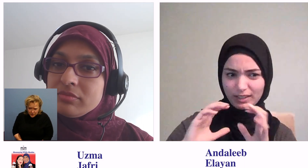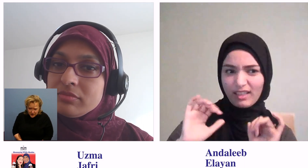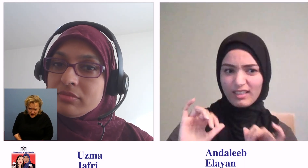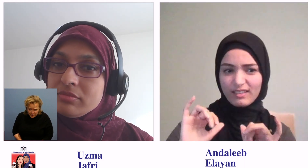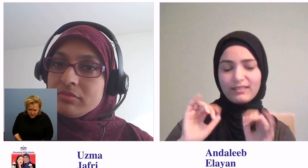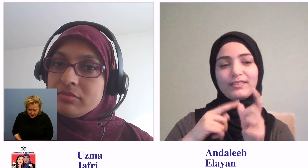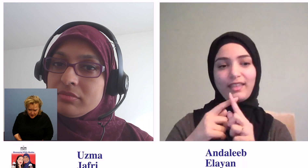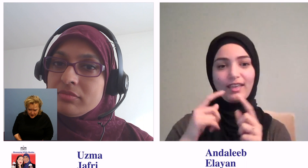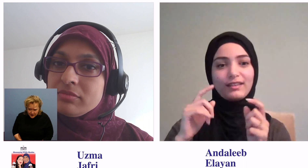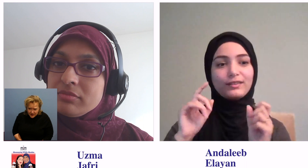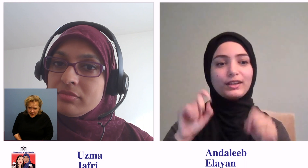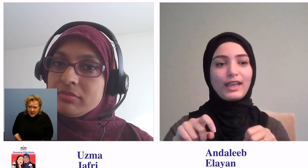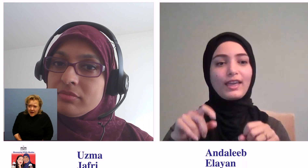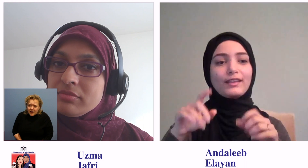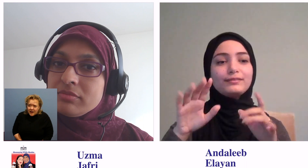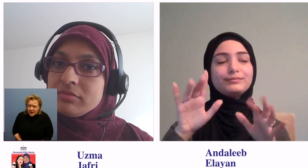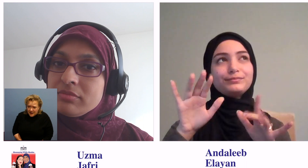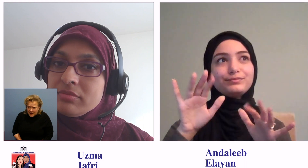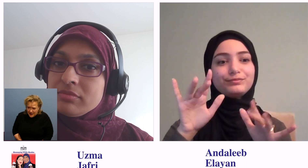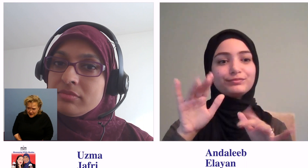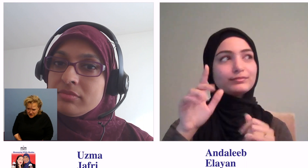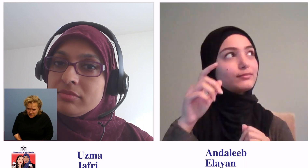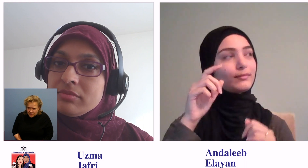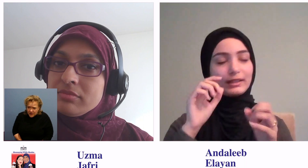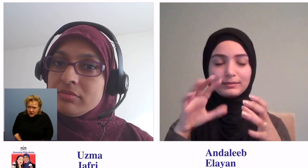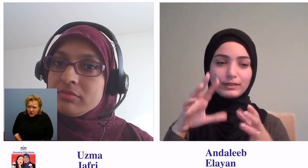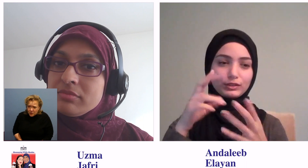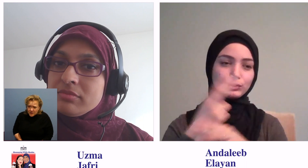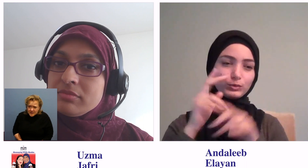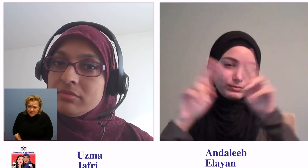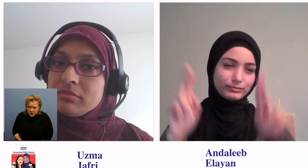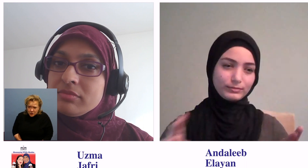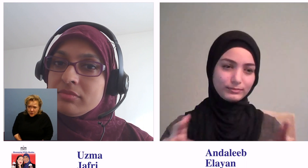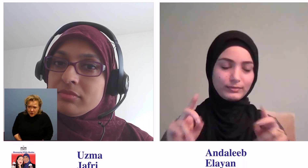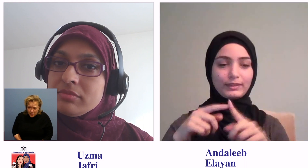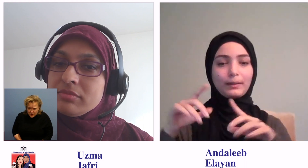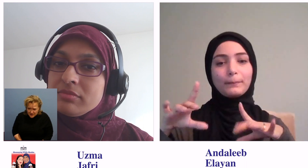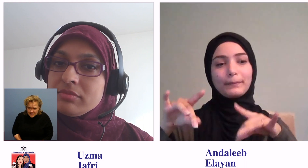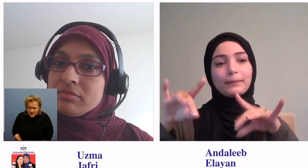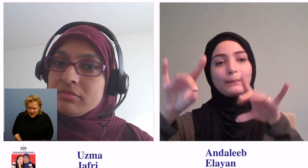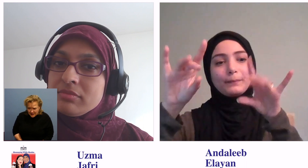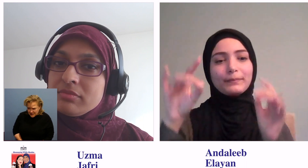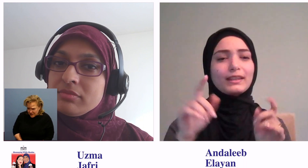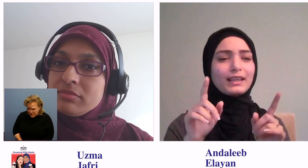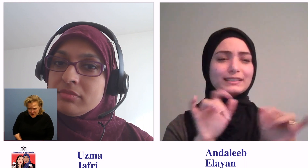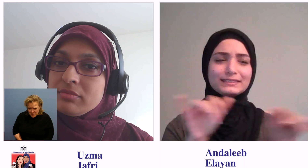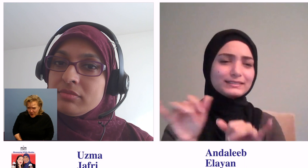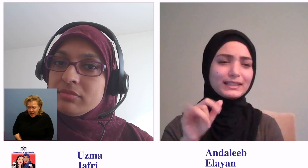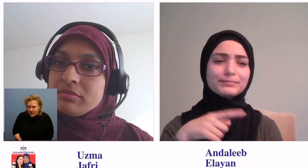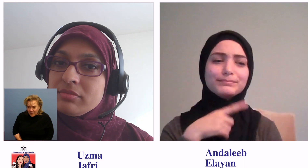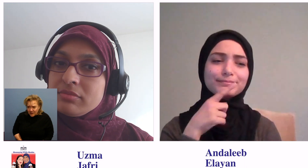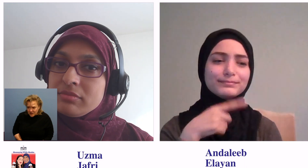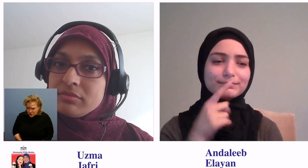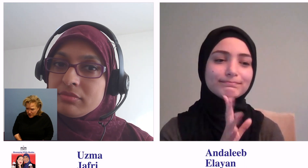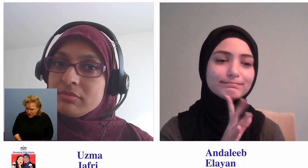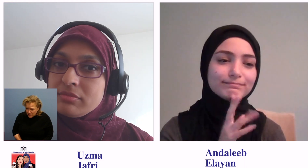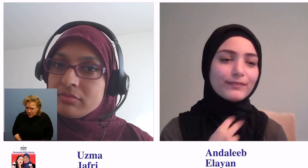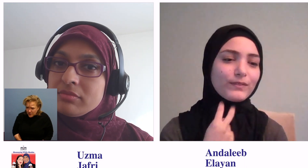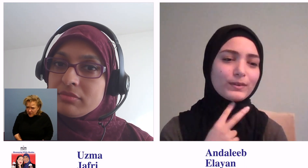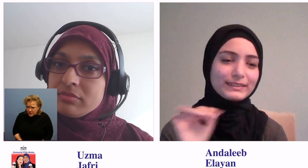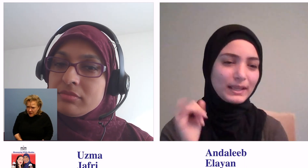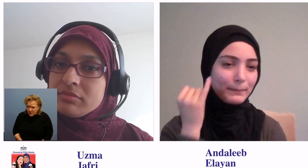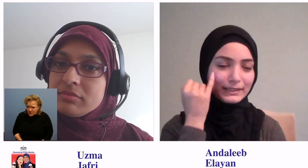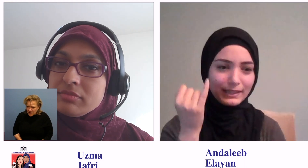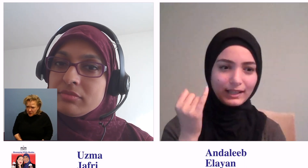interpret in Arabic. And so if they notice, if an interpreter notices that the deaf people are having a struggle